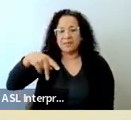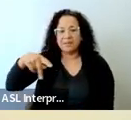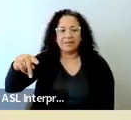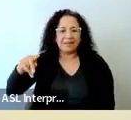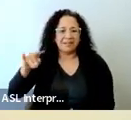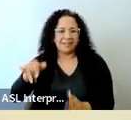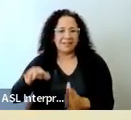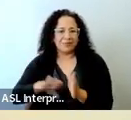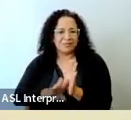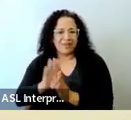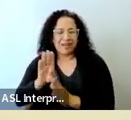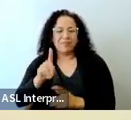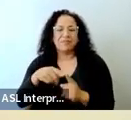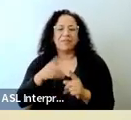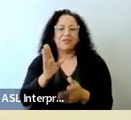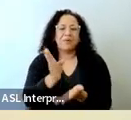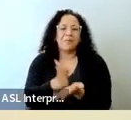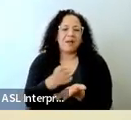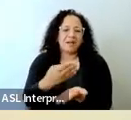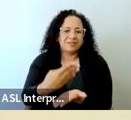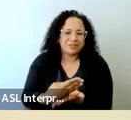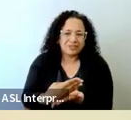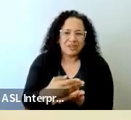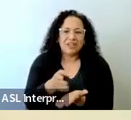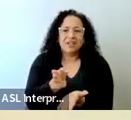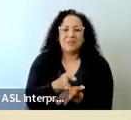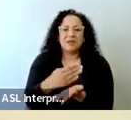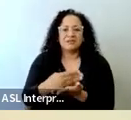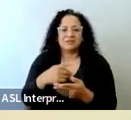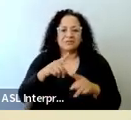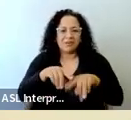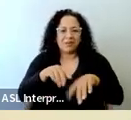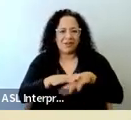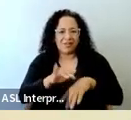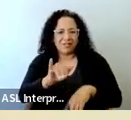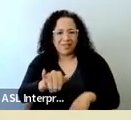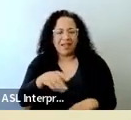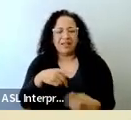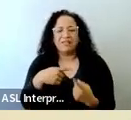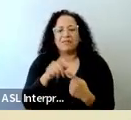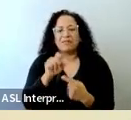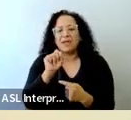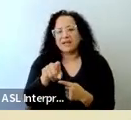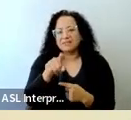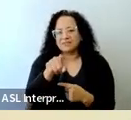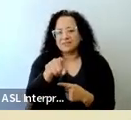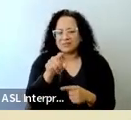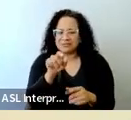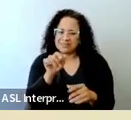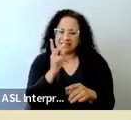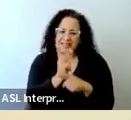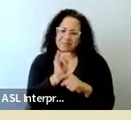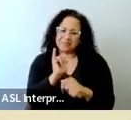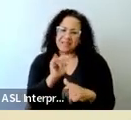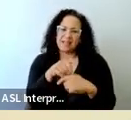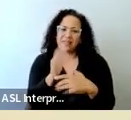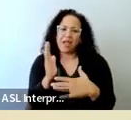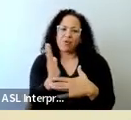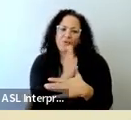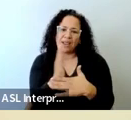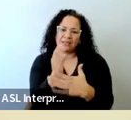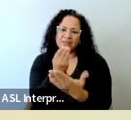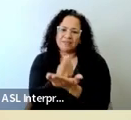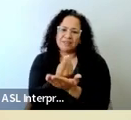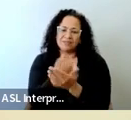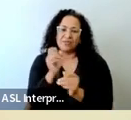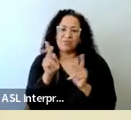And then your budget was determined based on that, and you were asked to stay in that range. So that way, folks